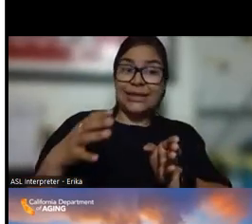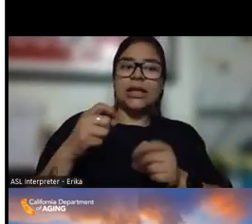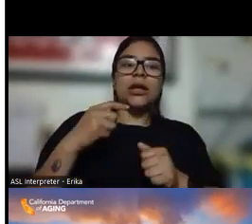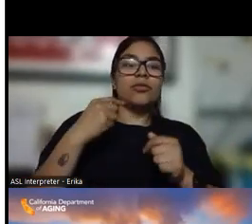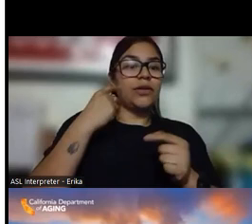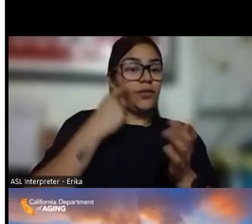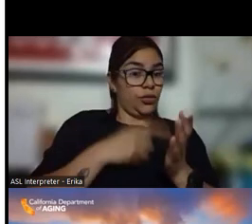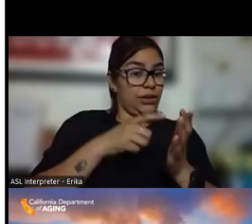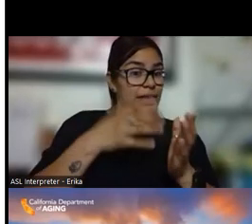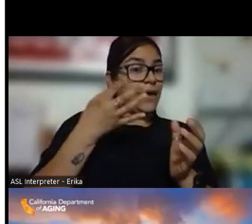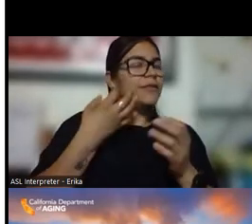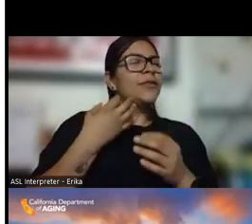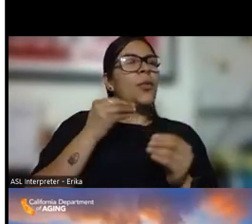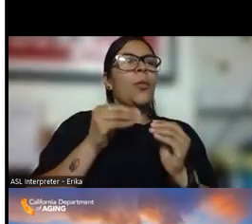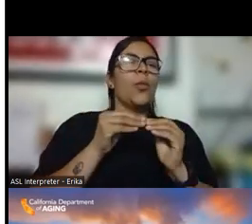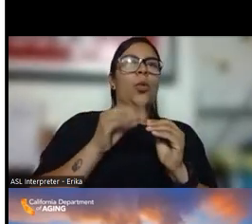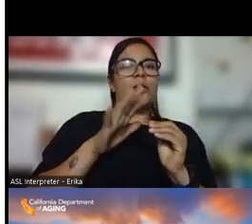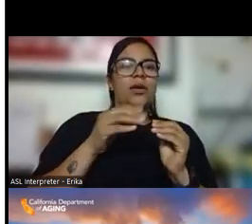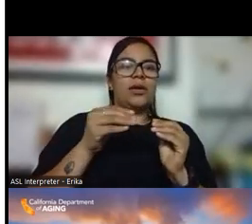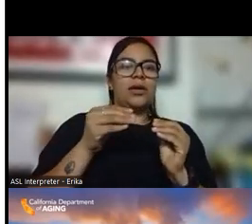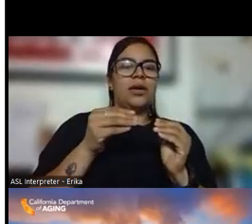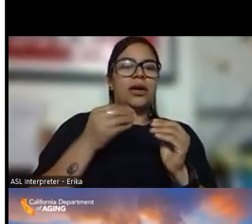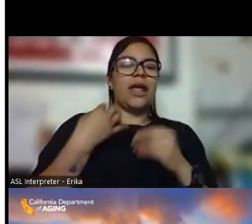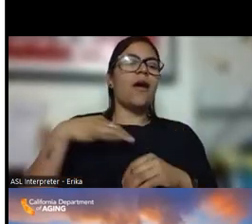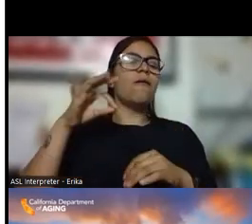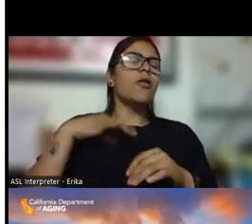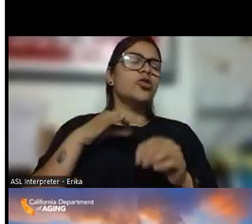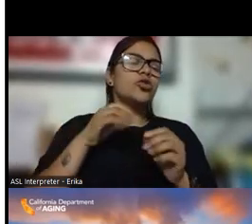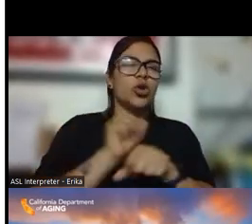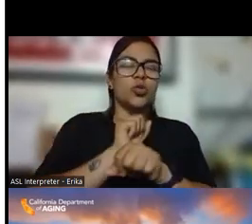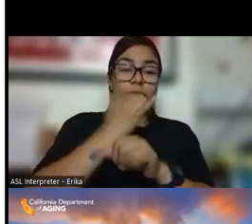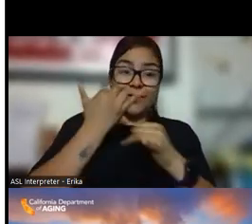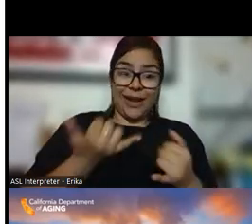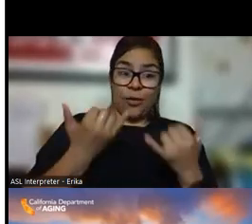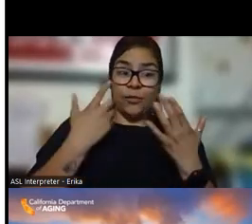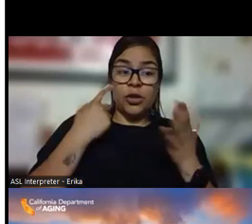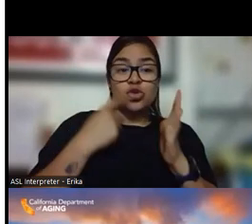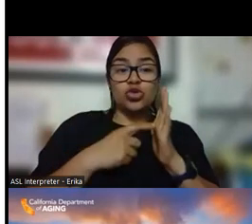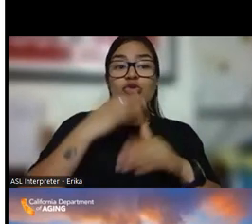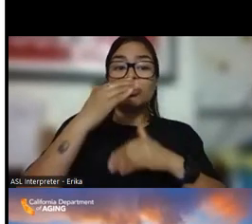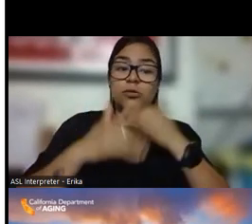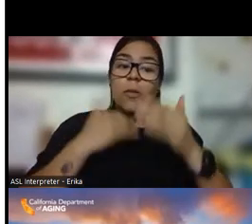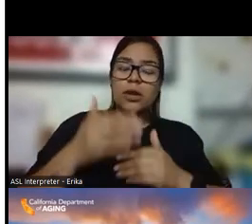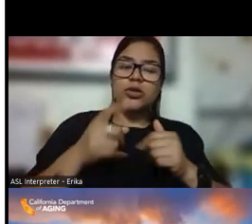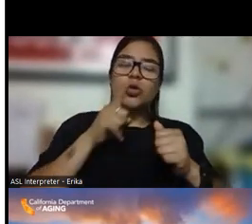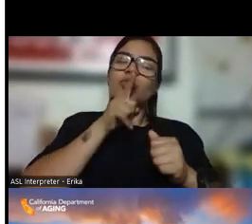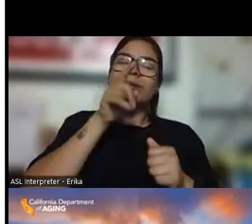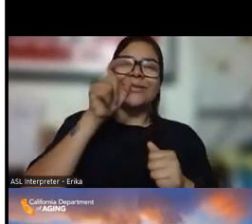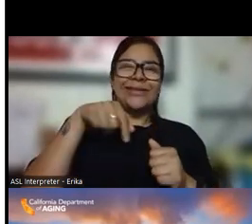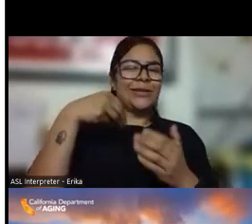friendly work. And they just kind of needed that boost of funds and resources to help them take their work to the next